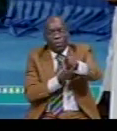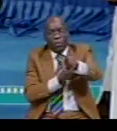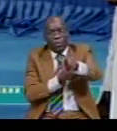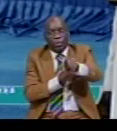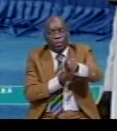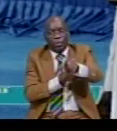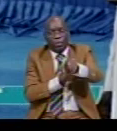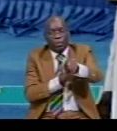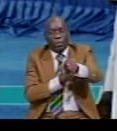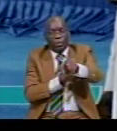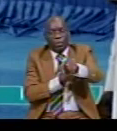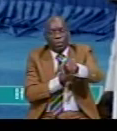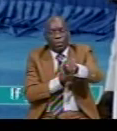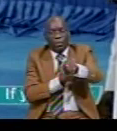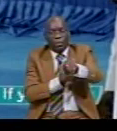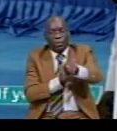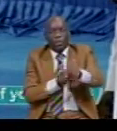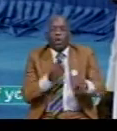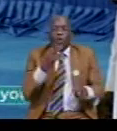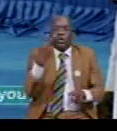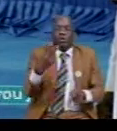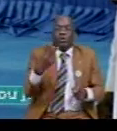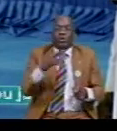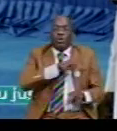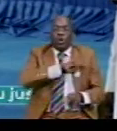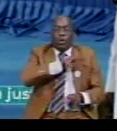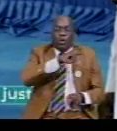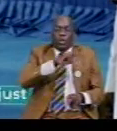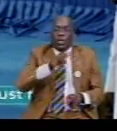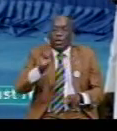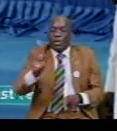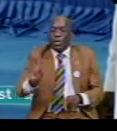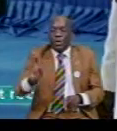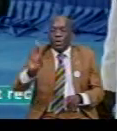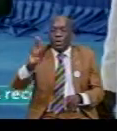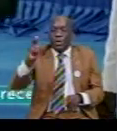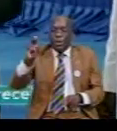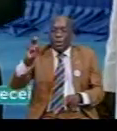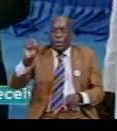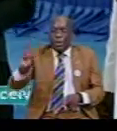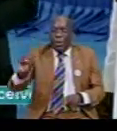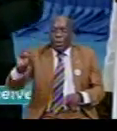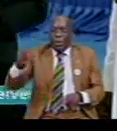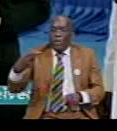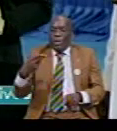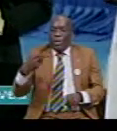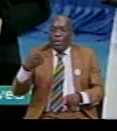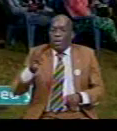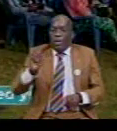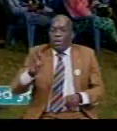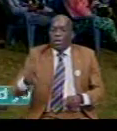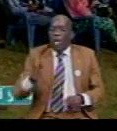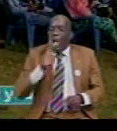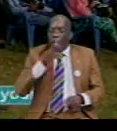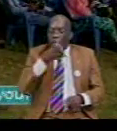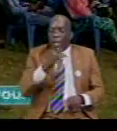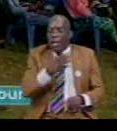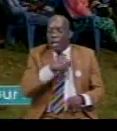ori awon sa meji ti won duro pelu omo kan to wo impact kin put your hand together for